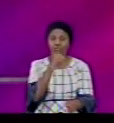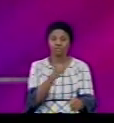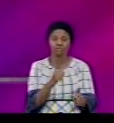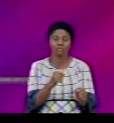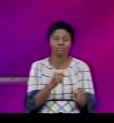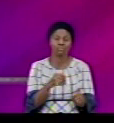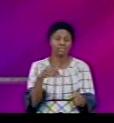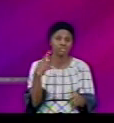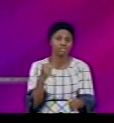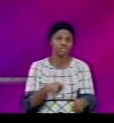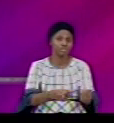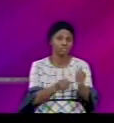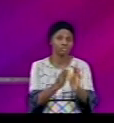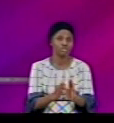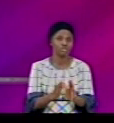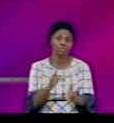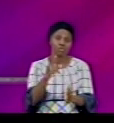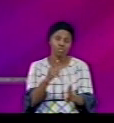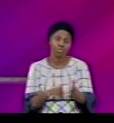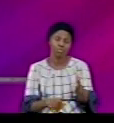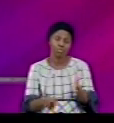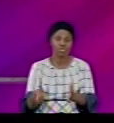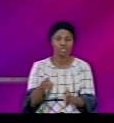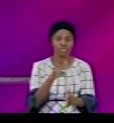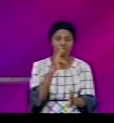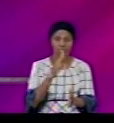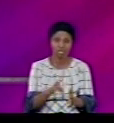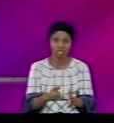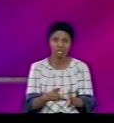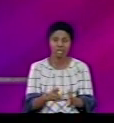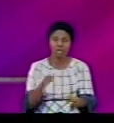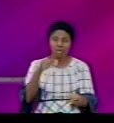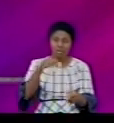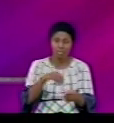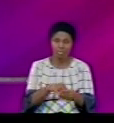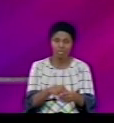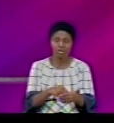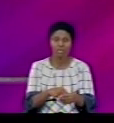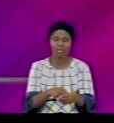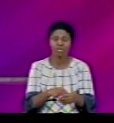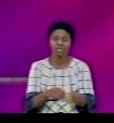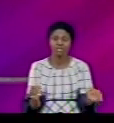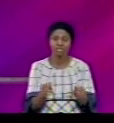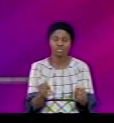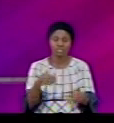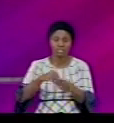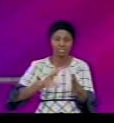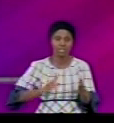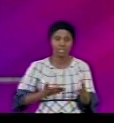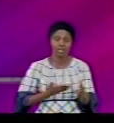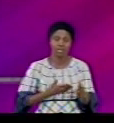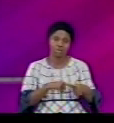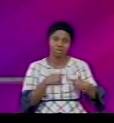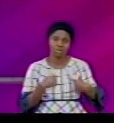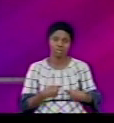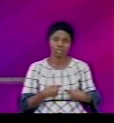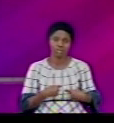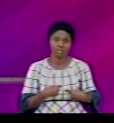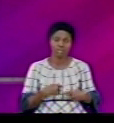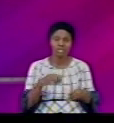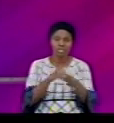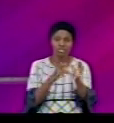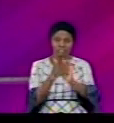same thing for us. Put the same thing, plant the same faith in our very heart. In